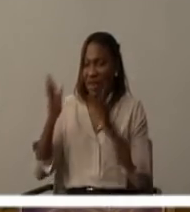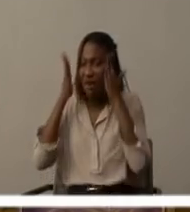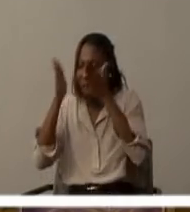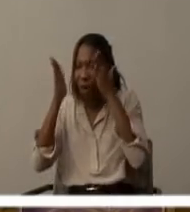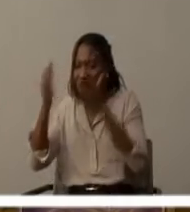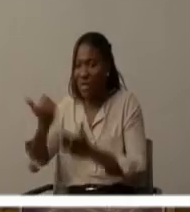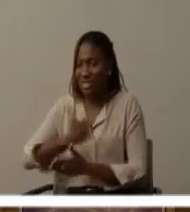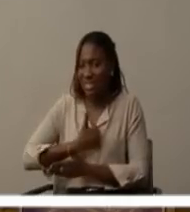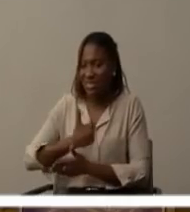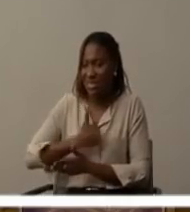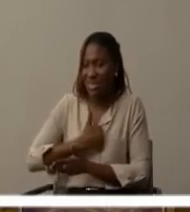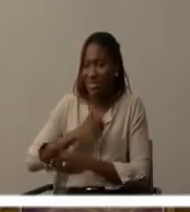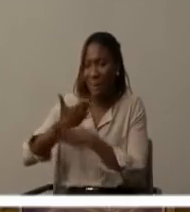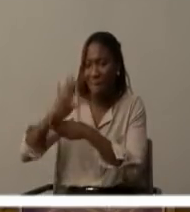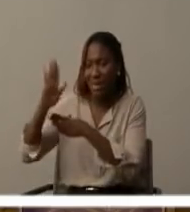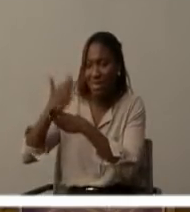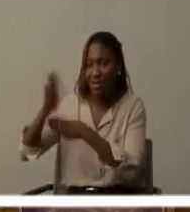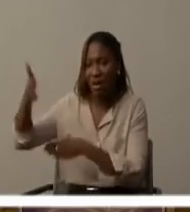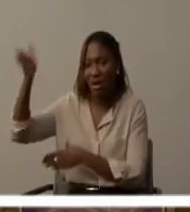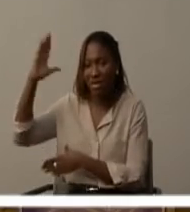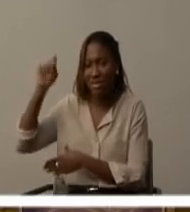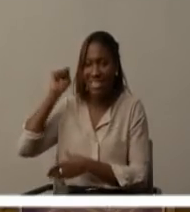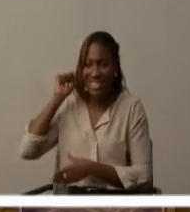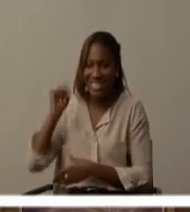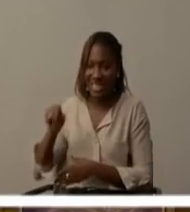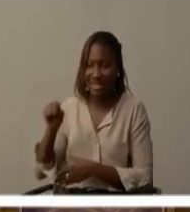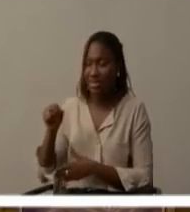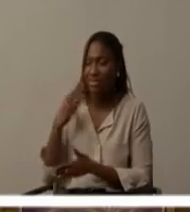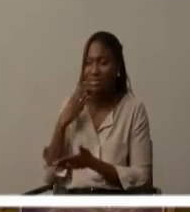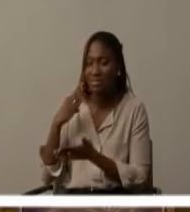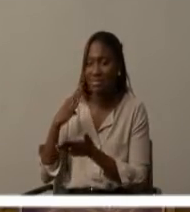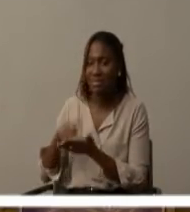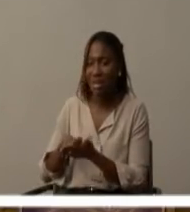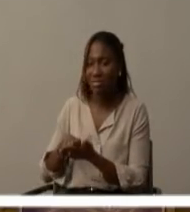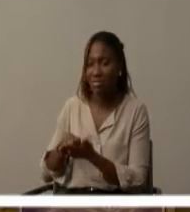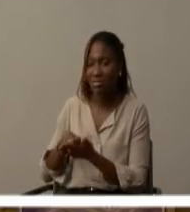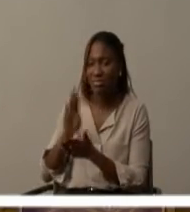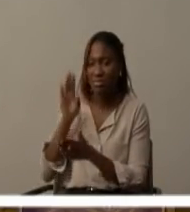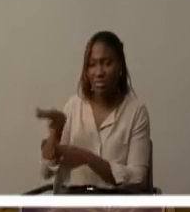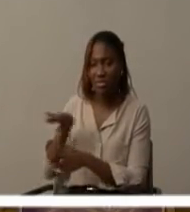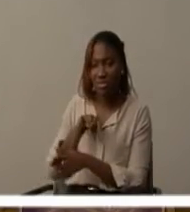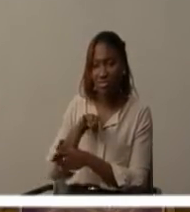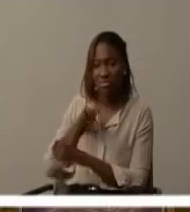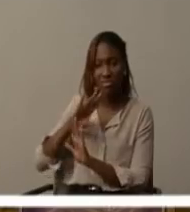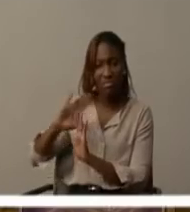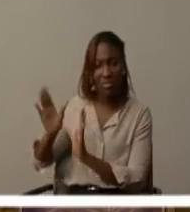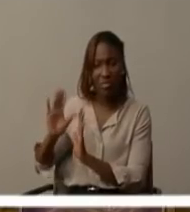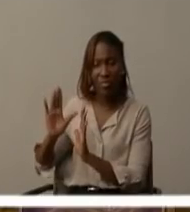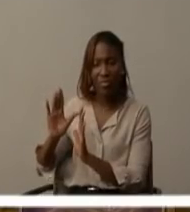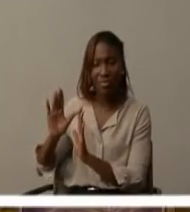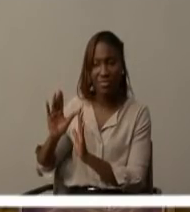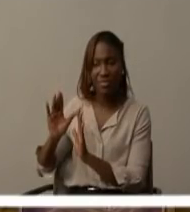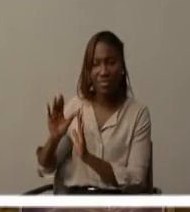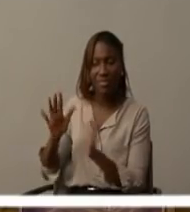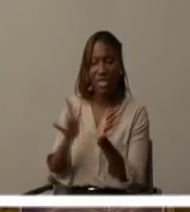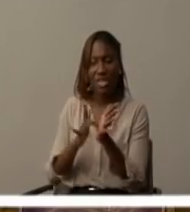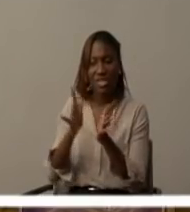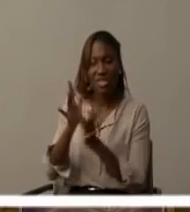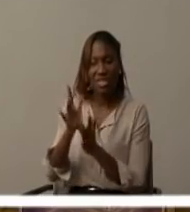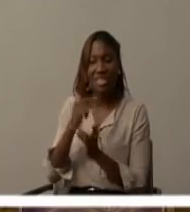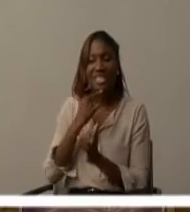God. That is the death that we must fear. And he's saying, roll open the tomb. Roll it